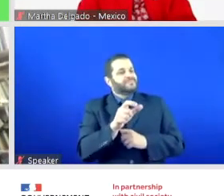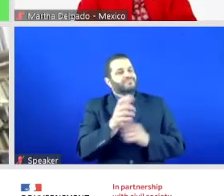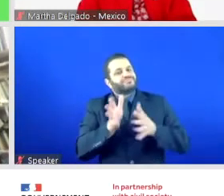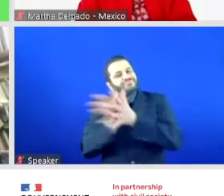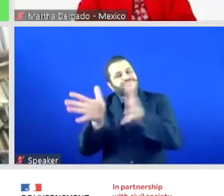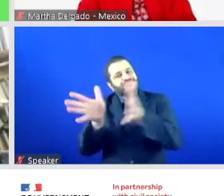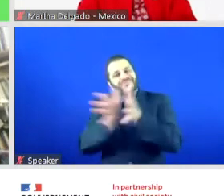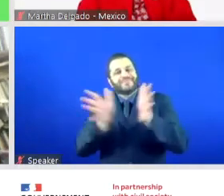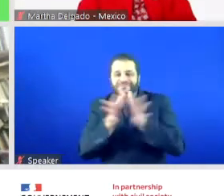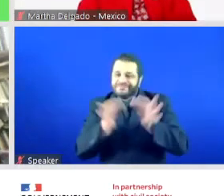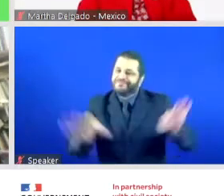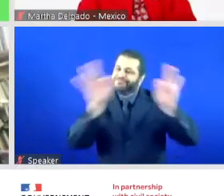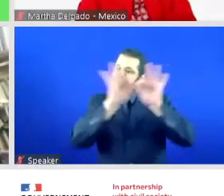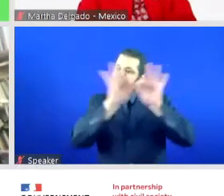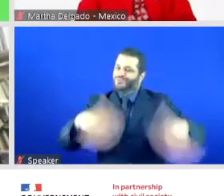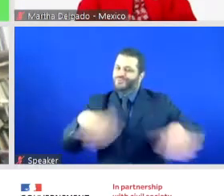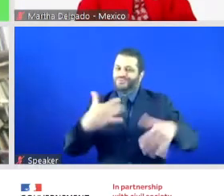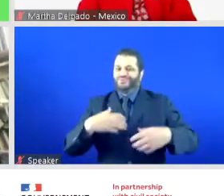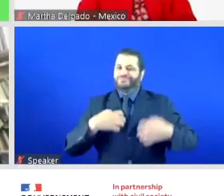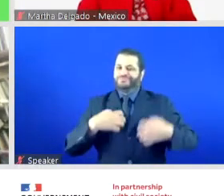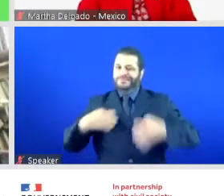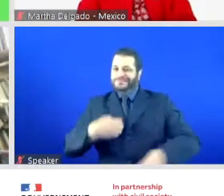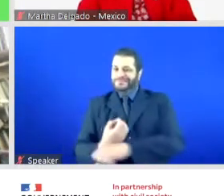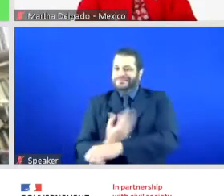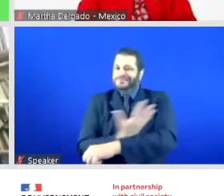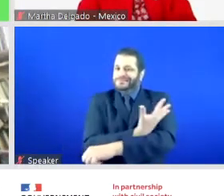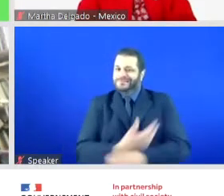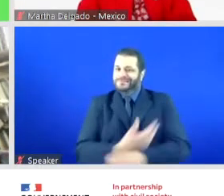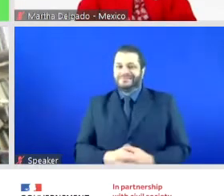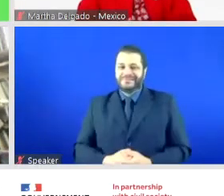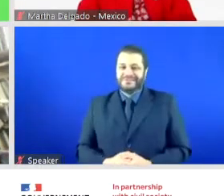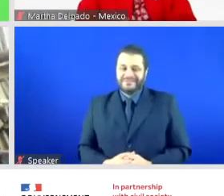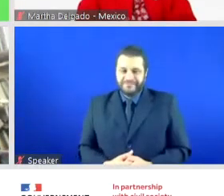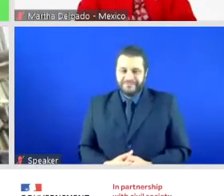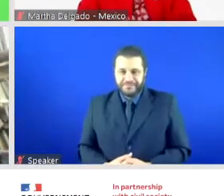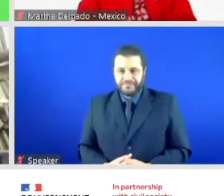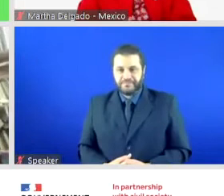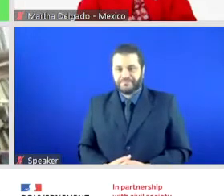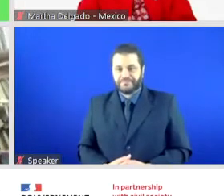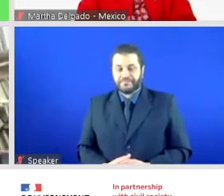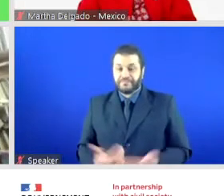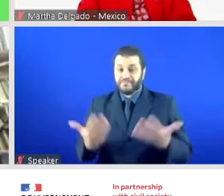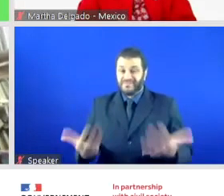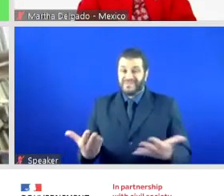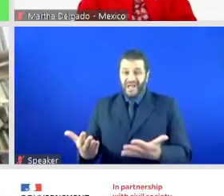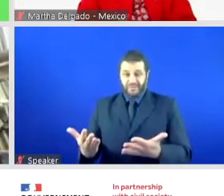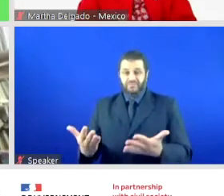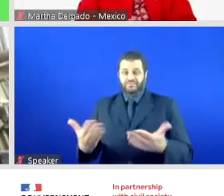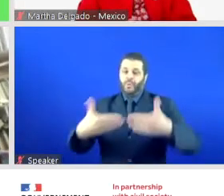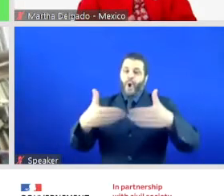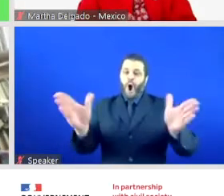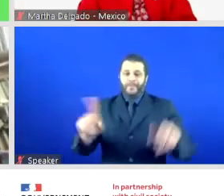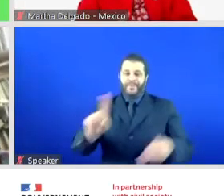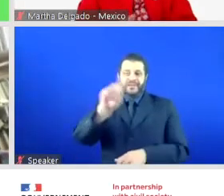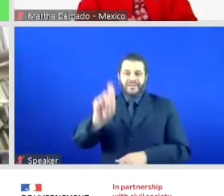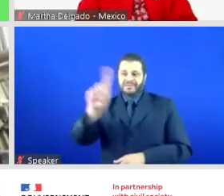we've done the first round of questions. We are going back now to Madame Ibrahim. But first, I want to